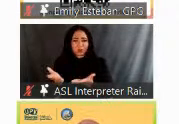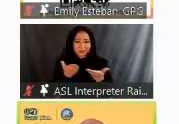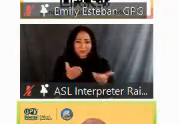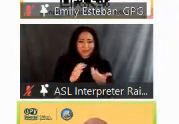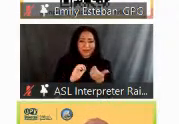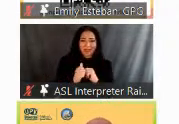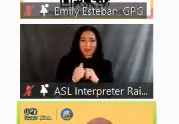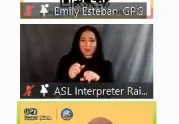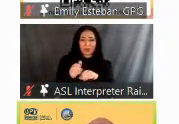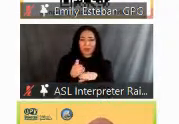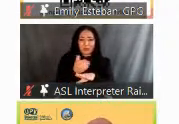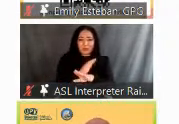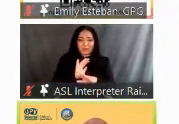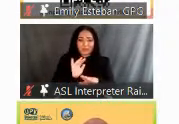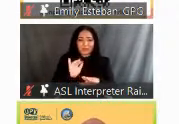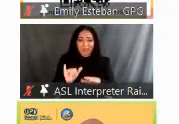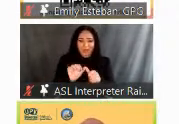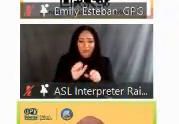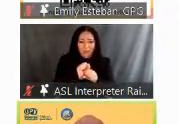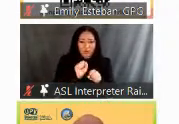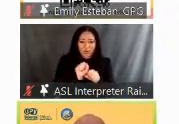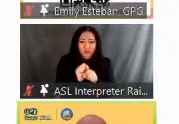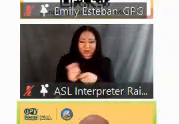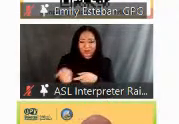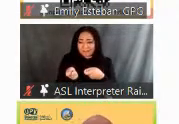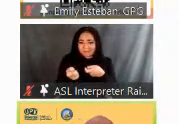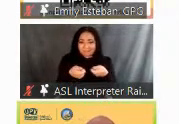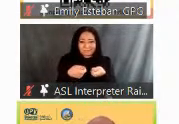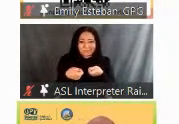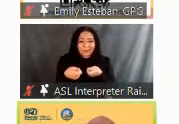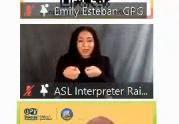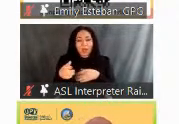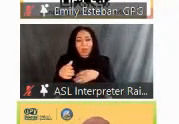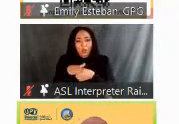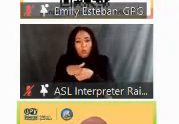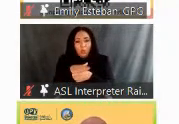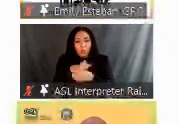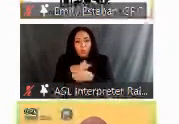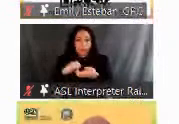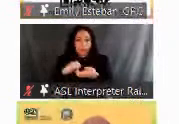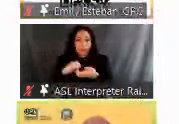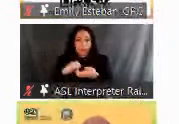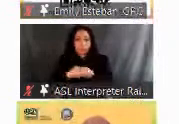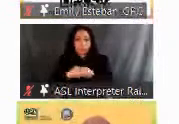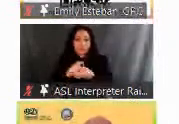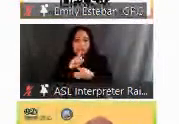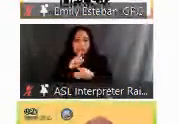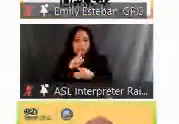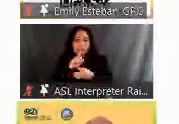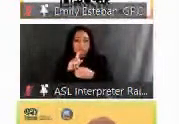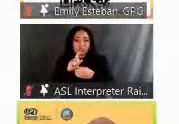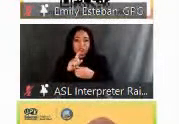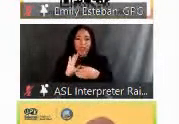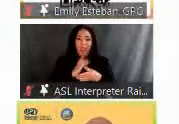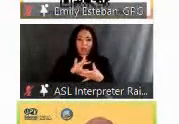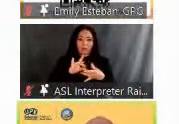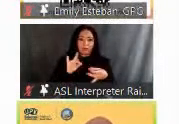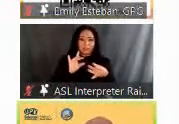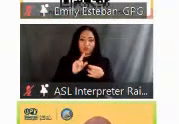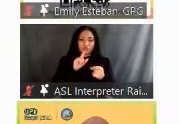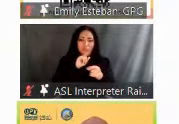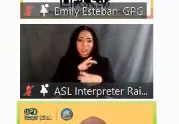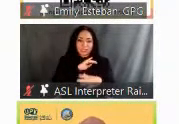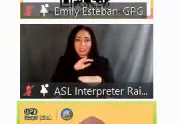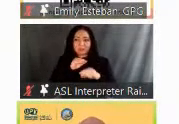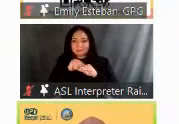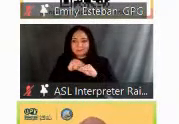work and leverage local partners to make sure these messages truly reach all parents, not just those